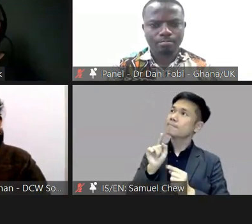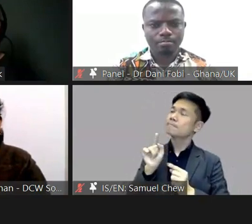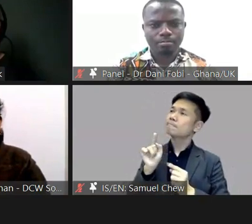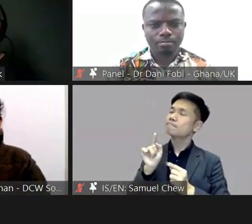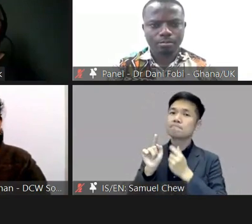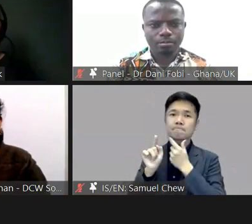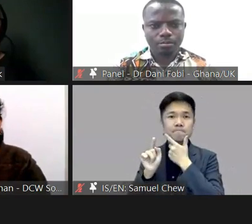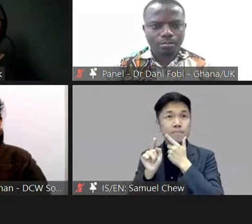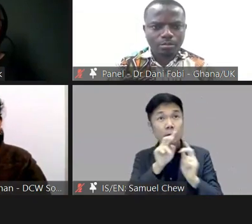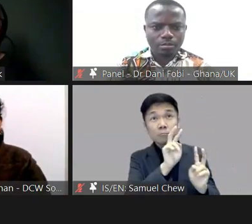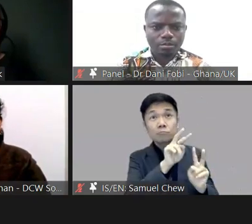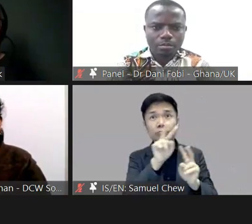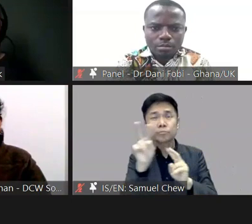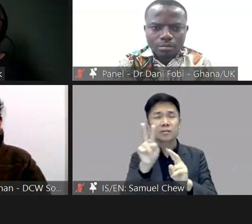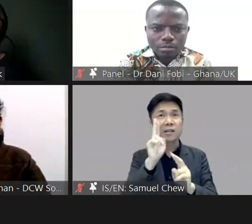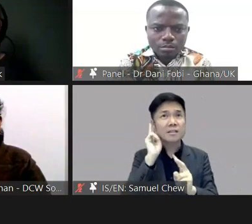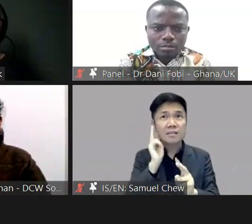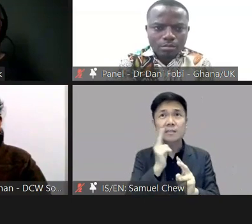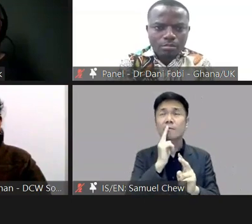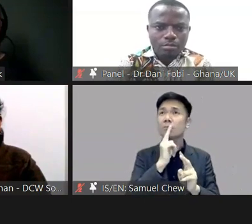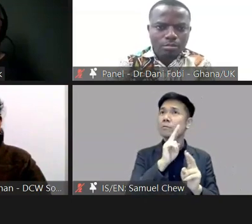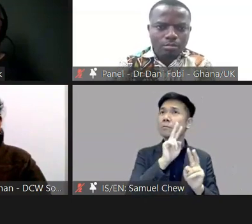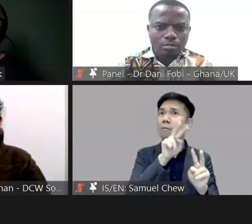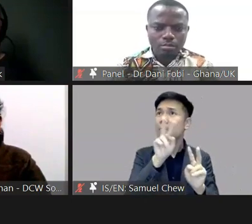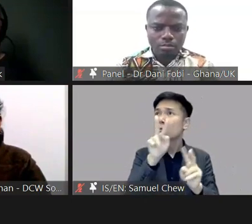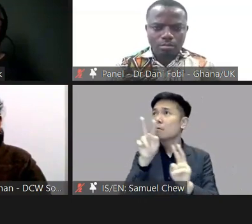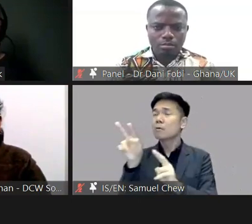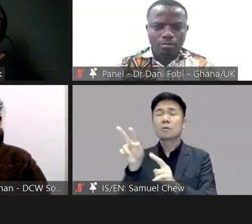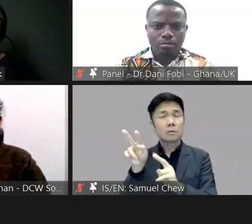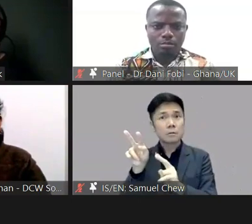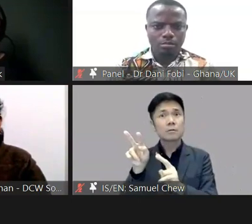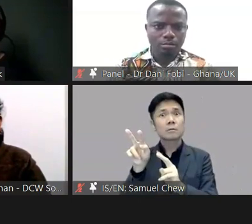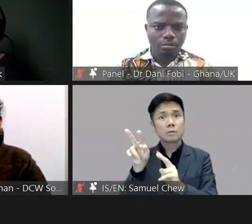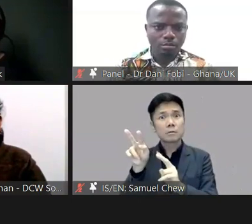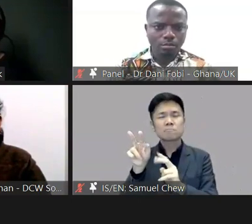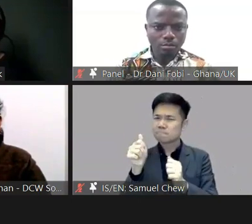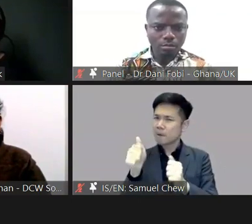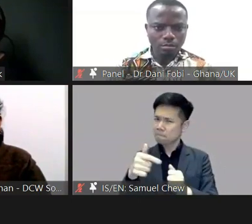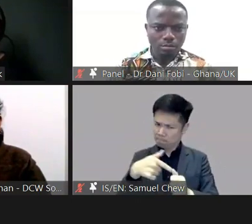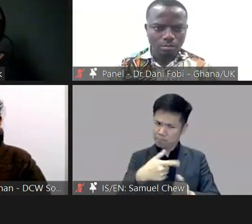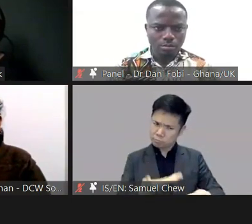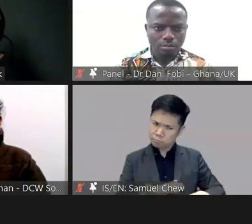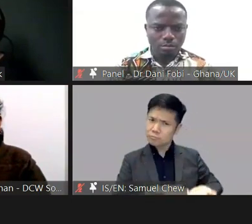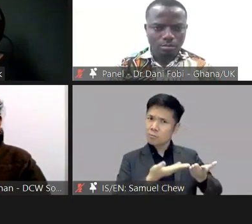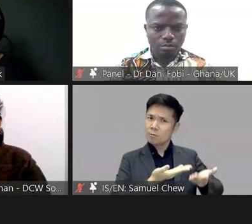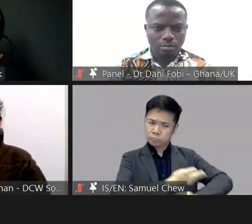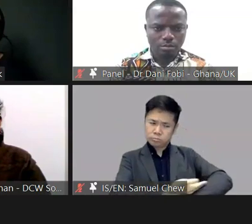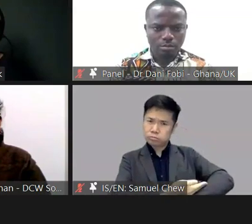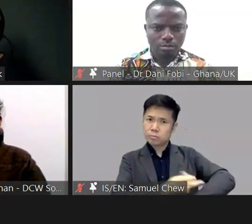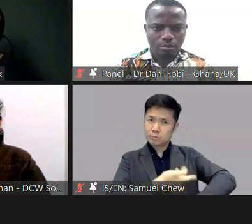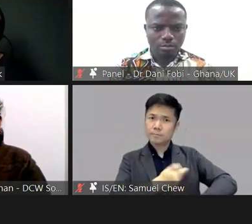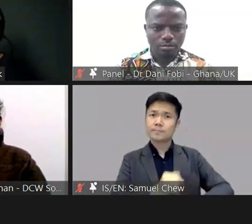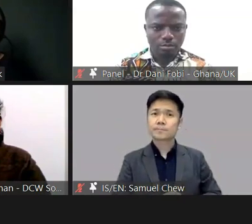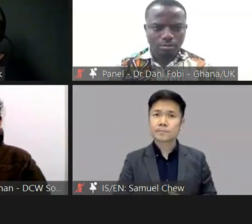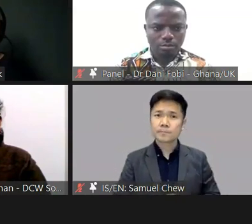inspire one to another, inspire another. And we have parents